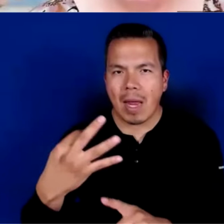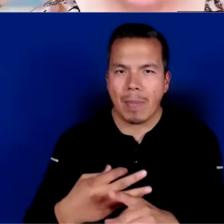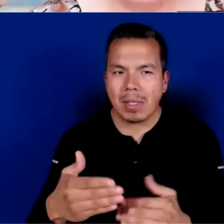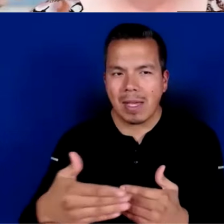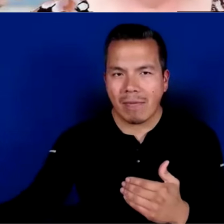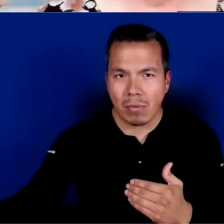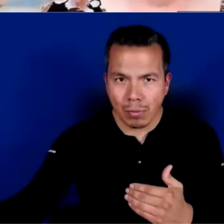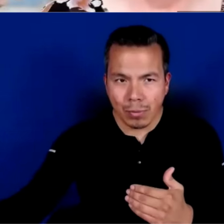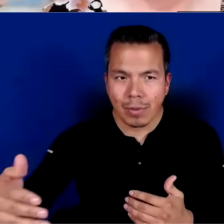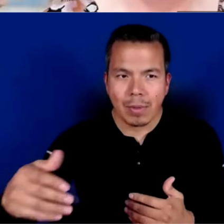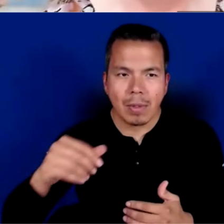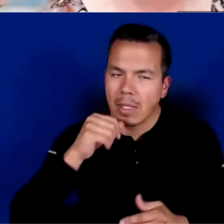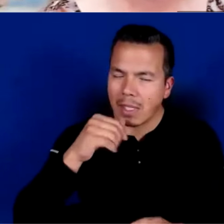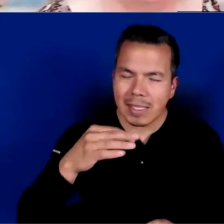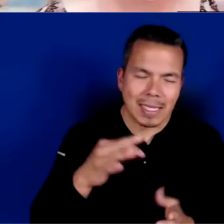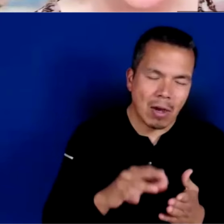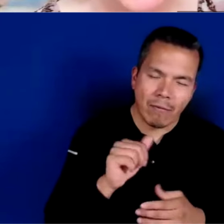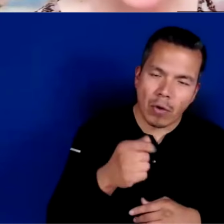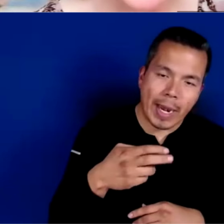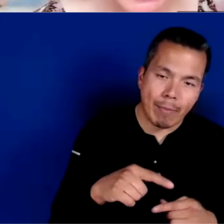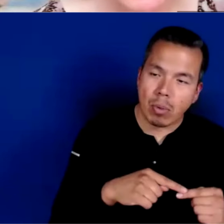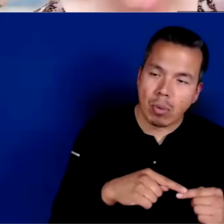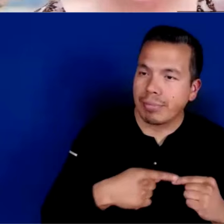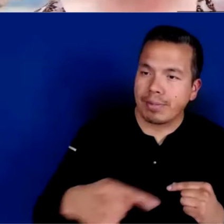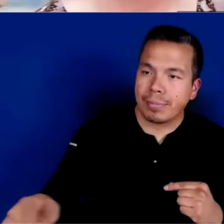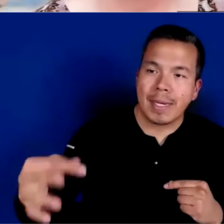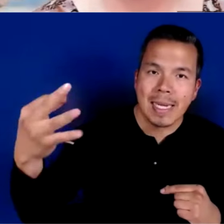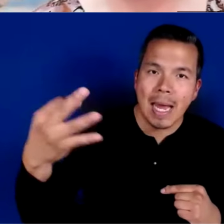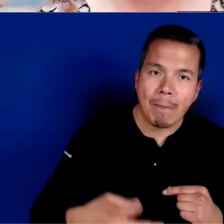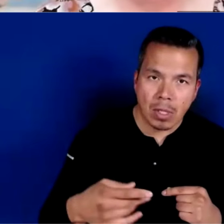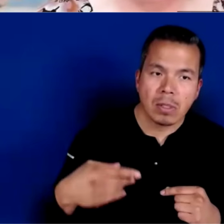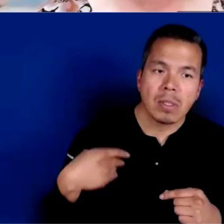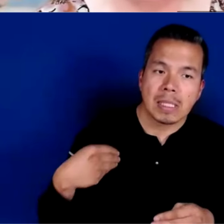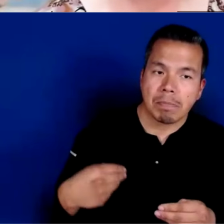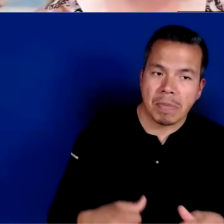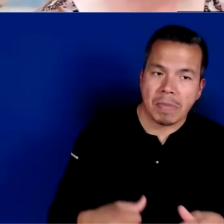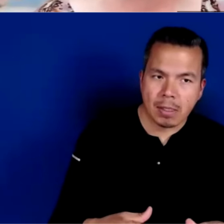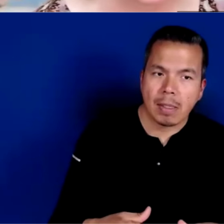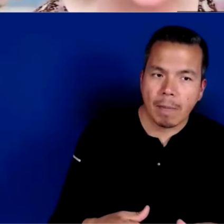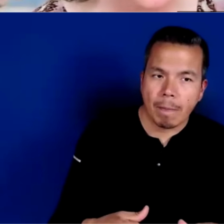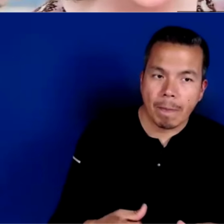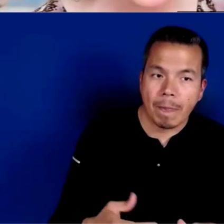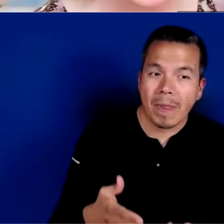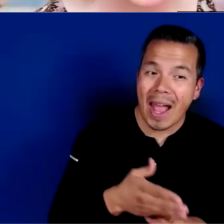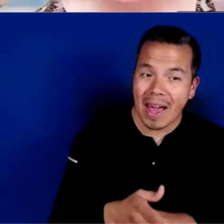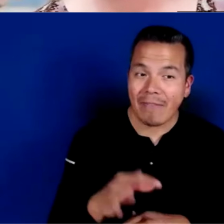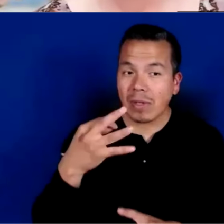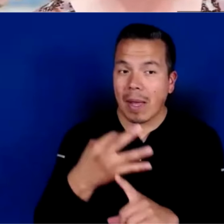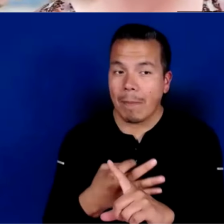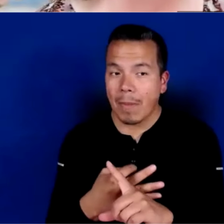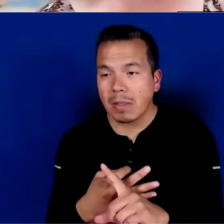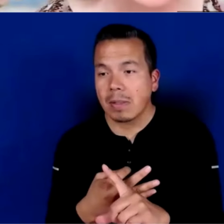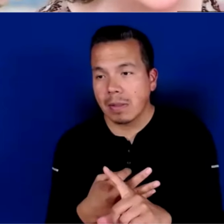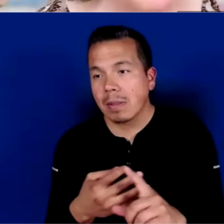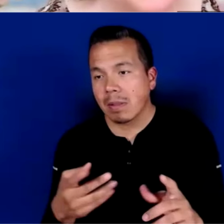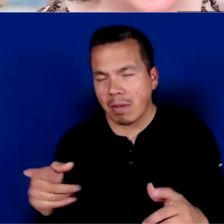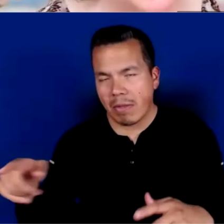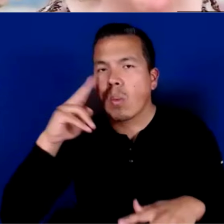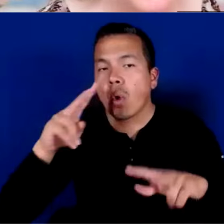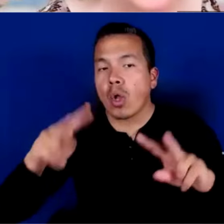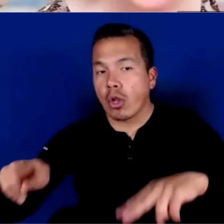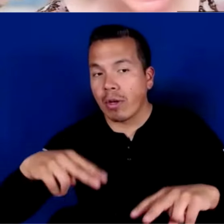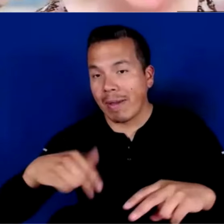it wouldn't count for April, and then it wouldn't count for the next 9 months as long as I spend it down. After the 9 months, they're going to look and